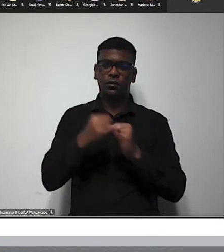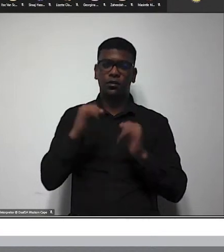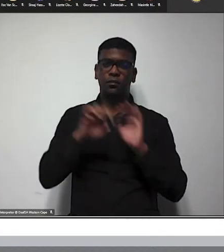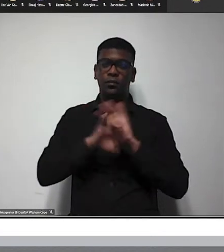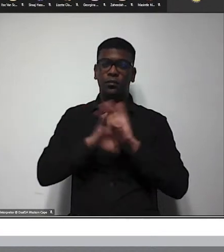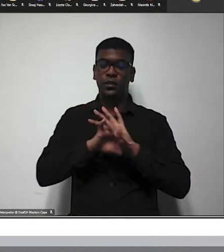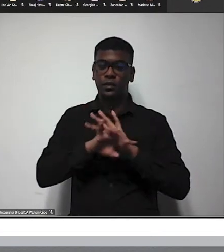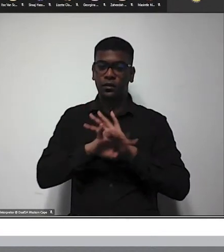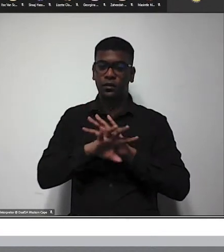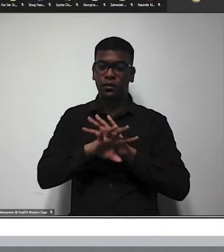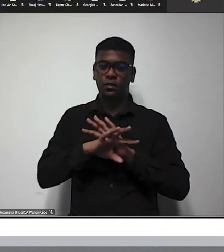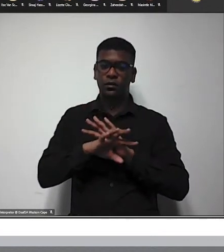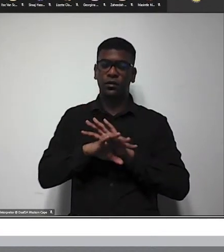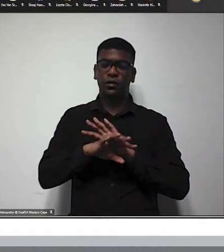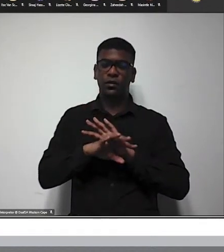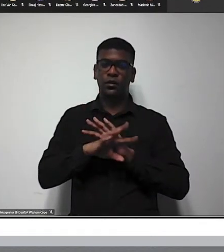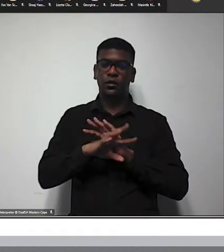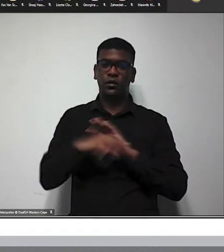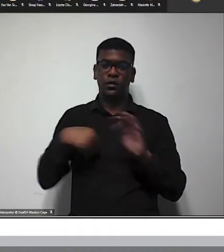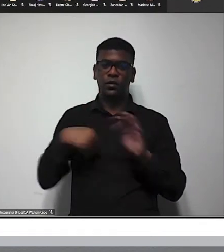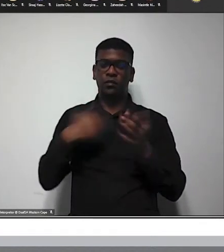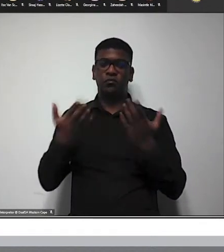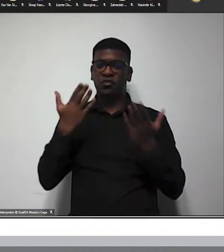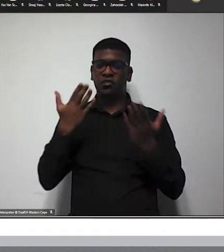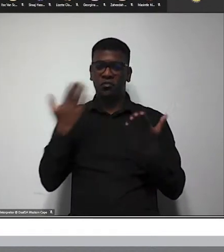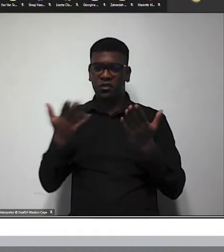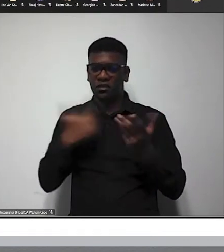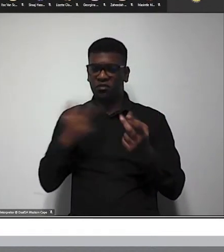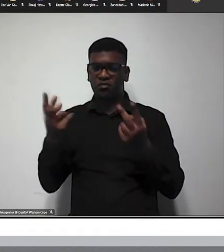that we might not renew